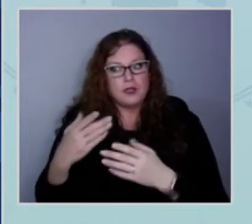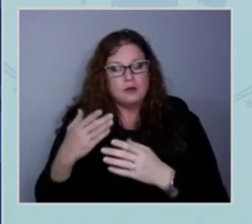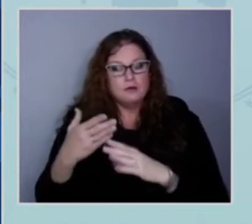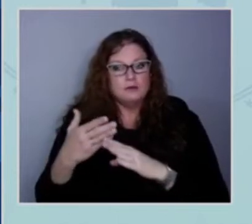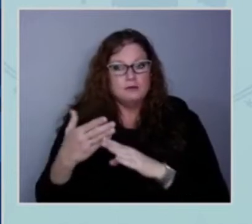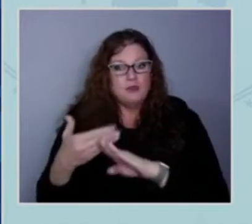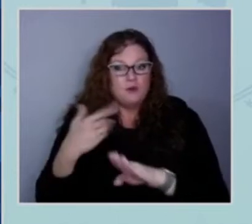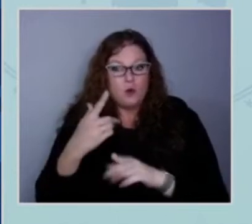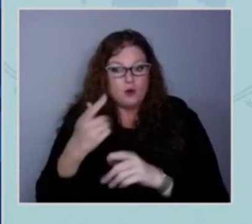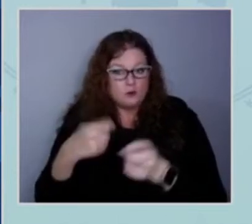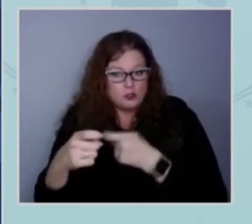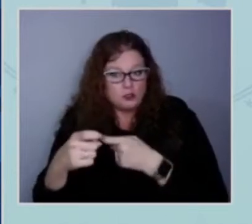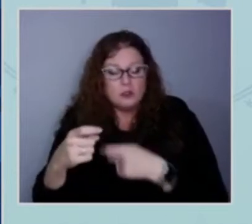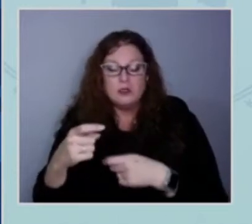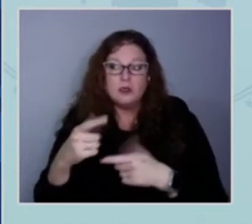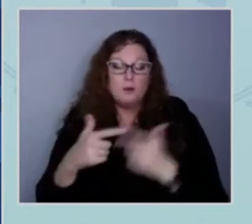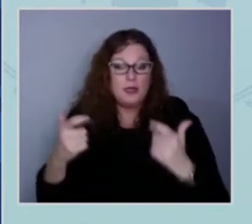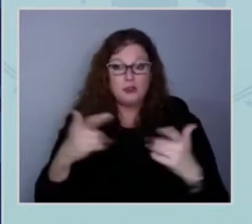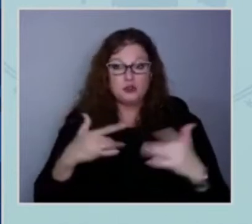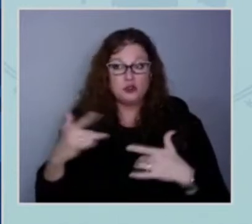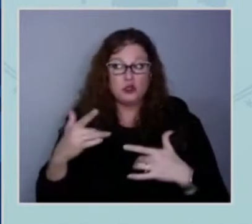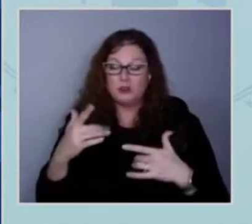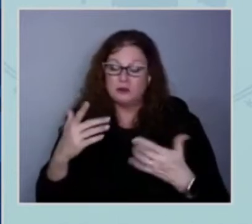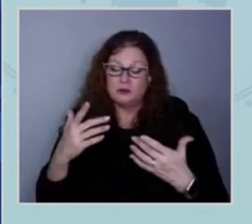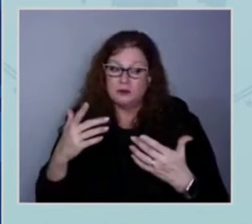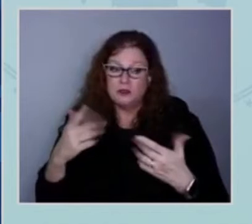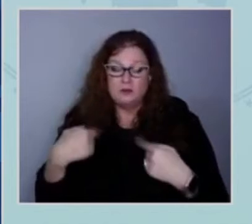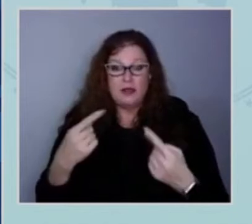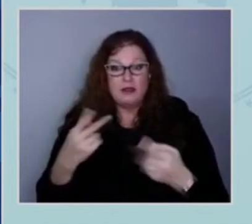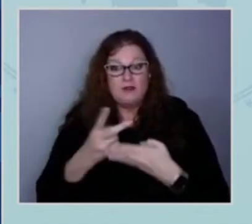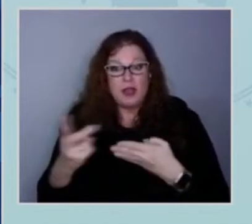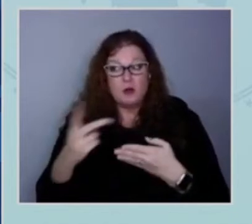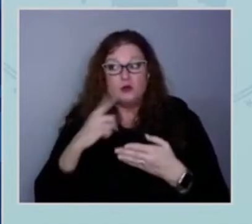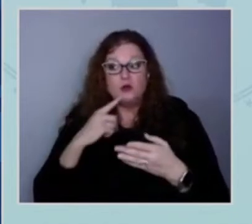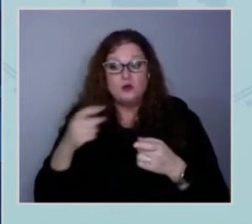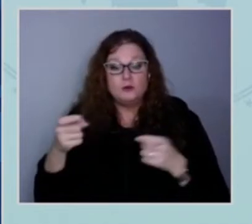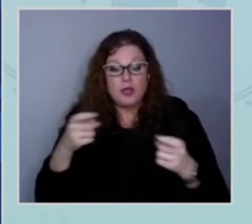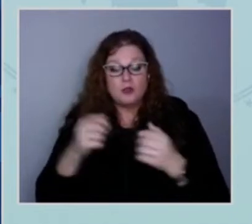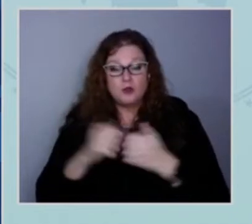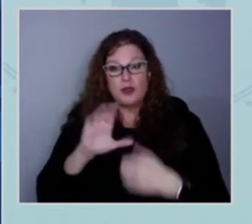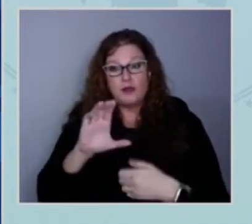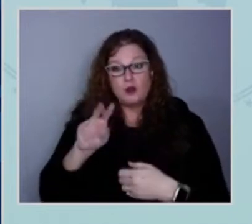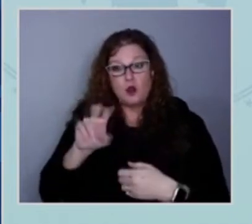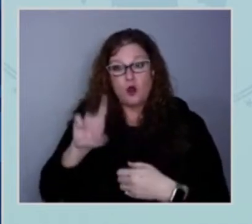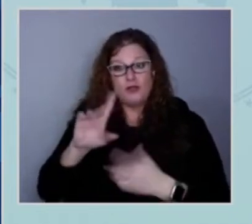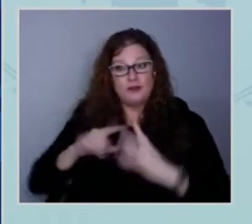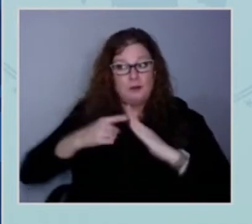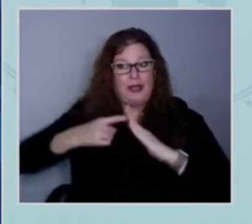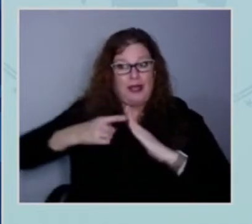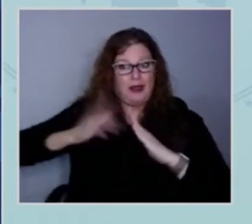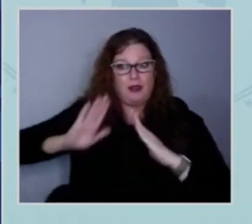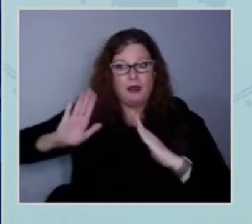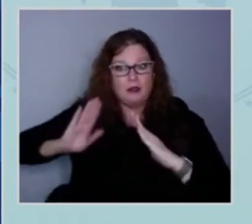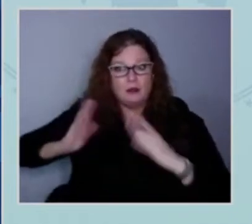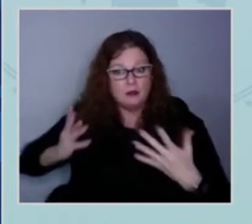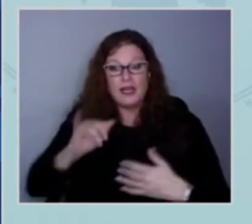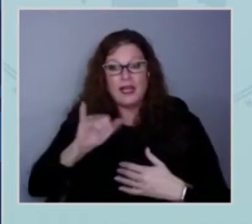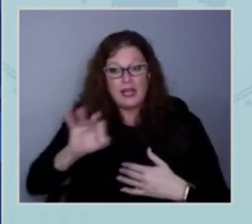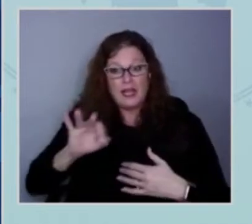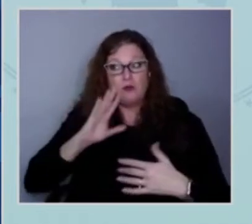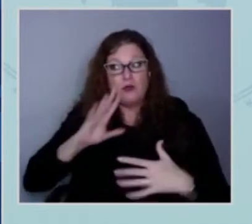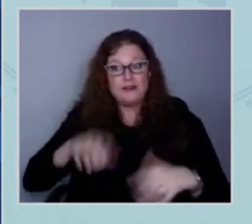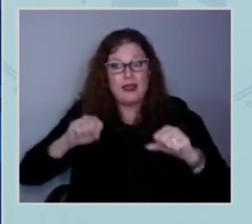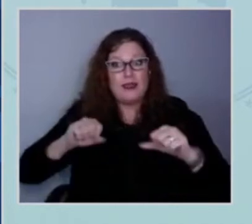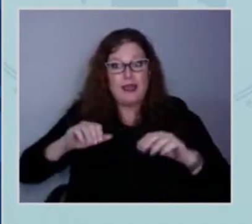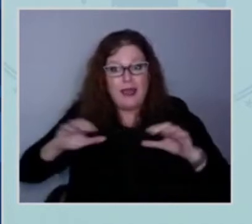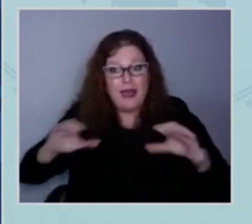help in the meantime. One of my greatest concerns has been the failure to deal